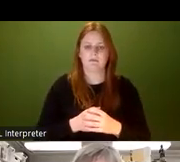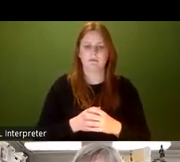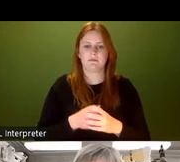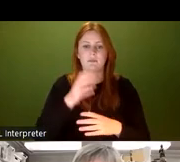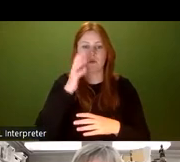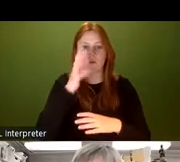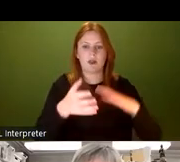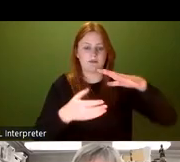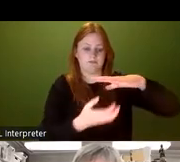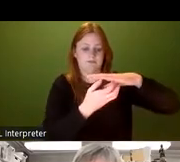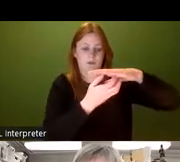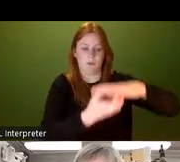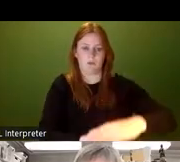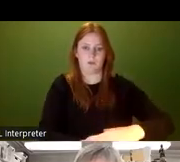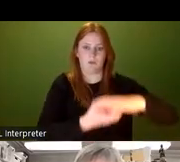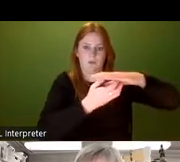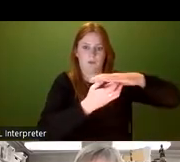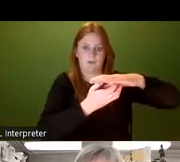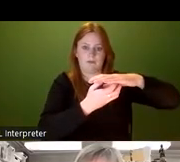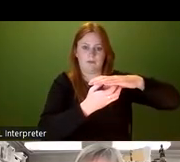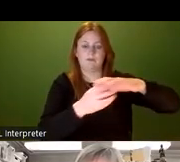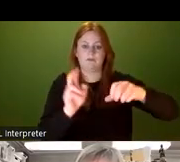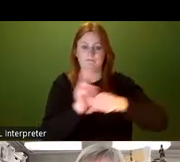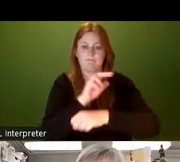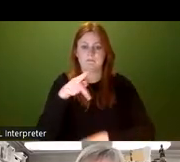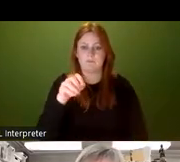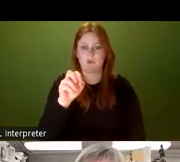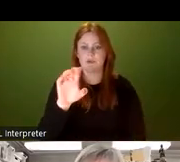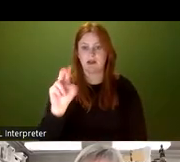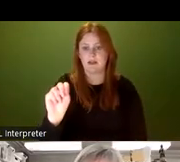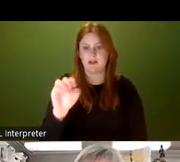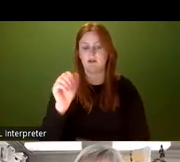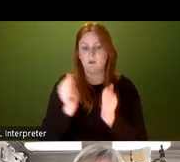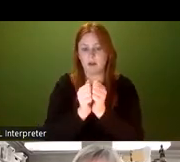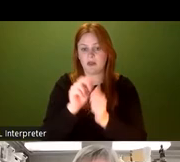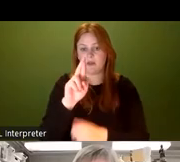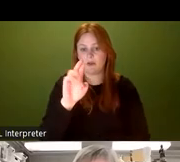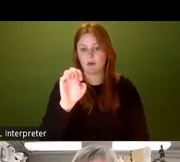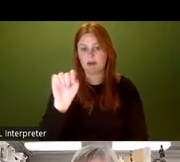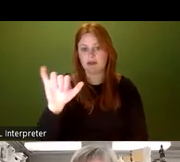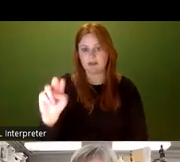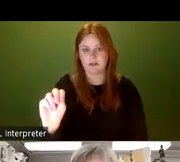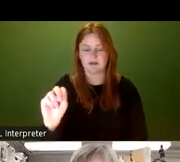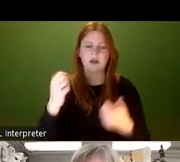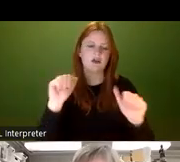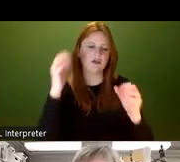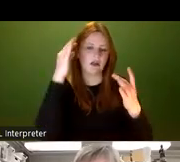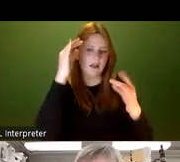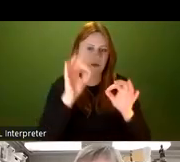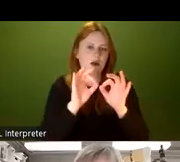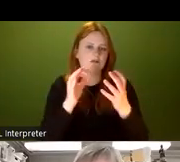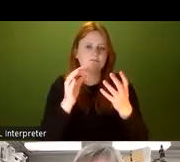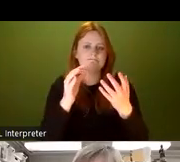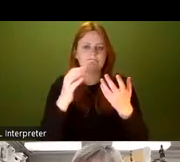porcelain with resin in it. And we're trying to think about forms that would be really hard to make